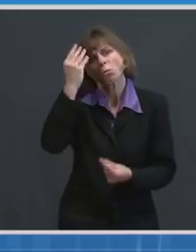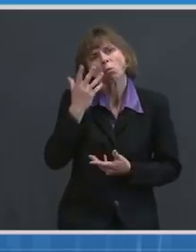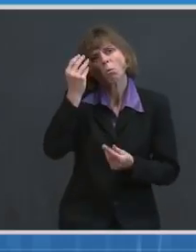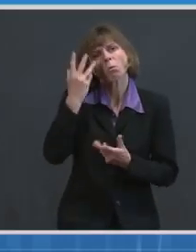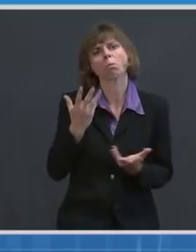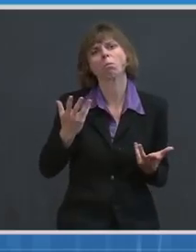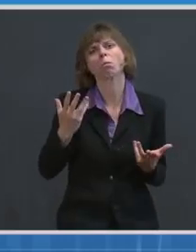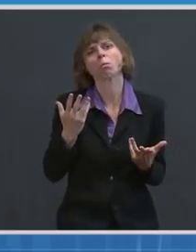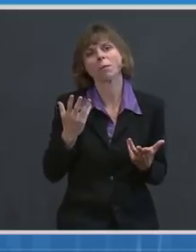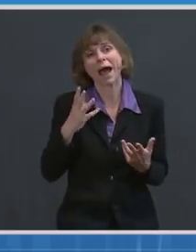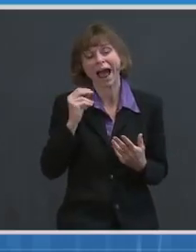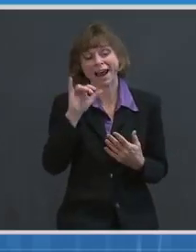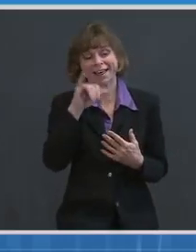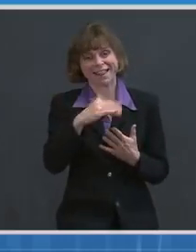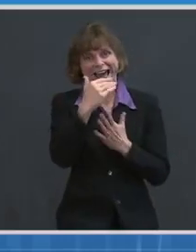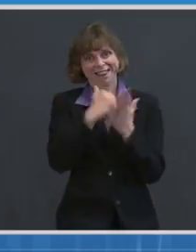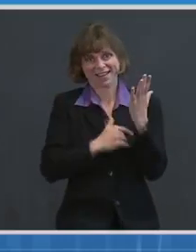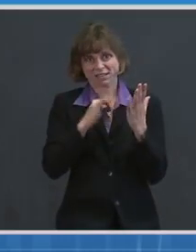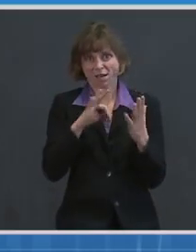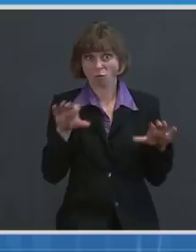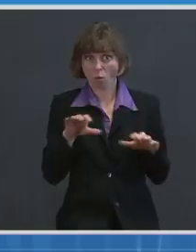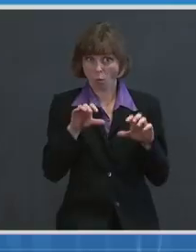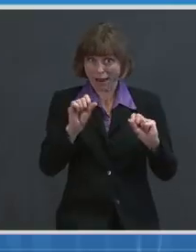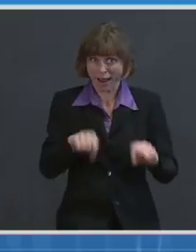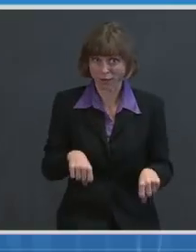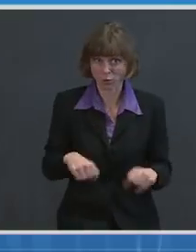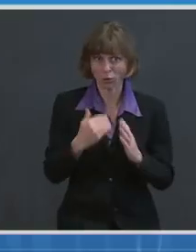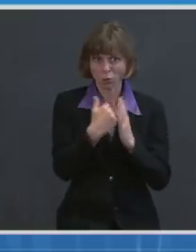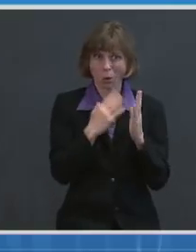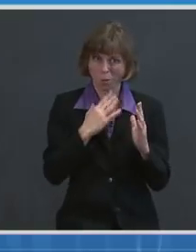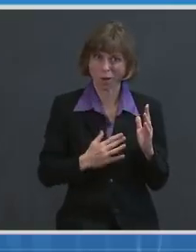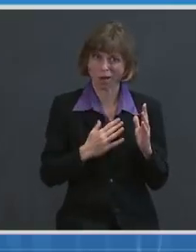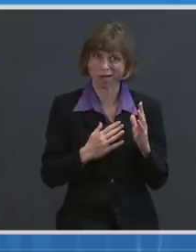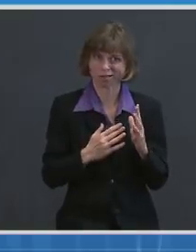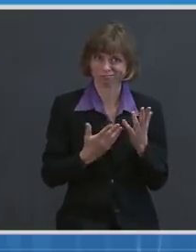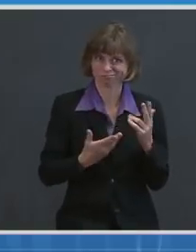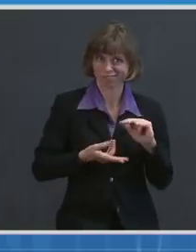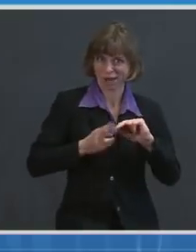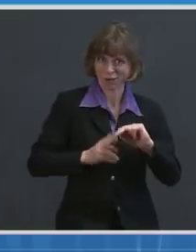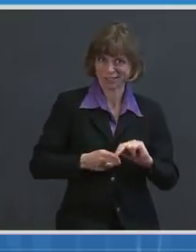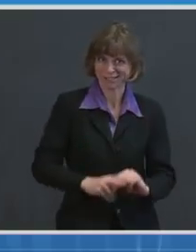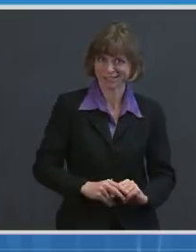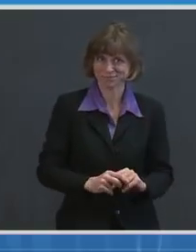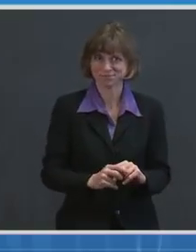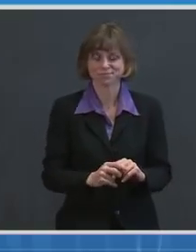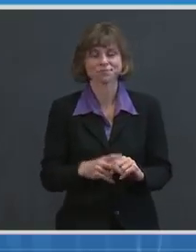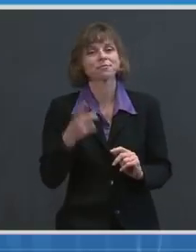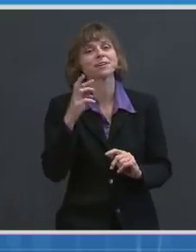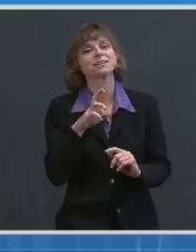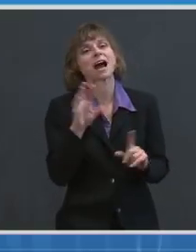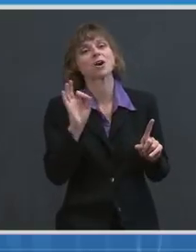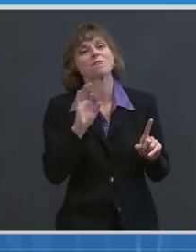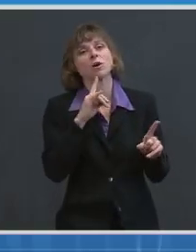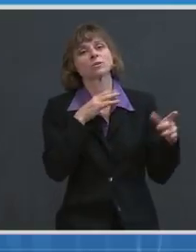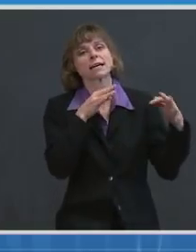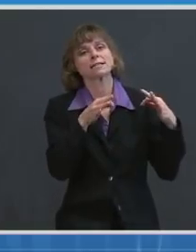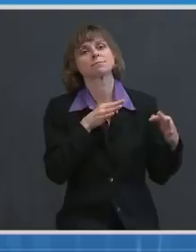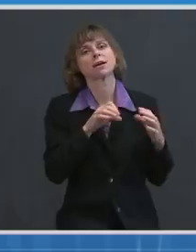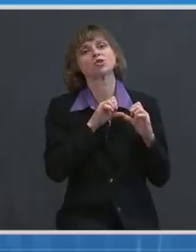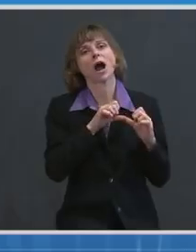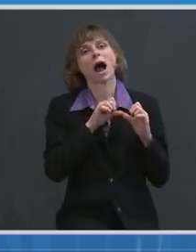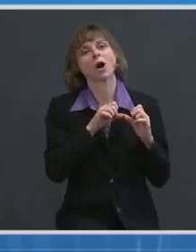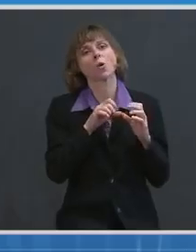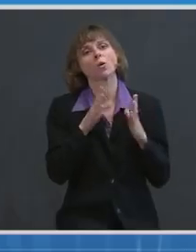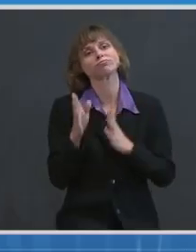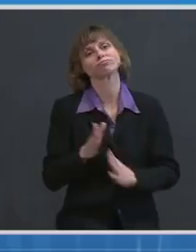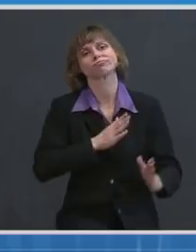activities will continue to grow. Dr. Fauci outlined ongoing strategies to allow